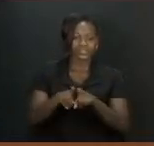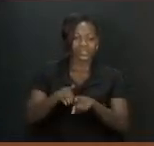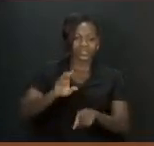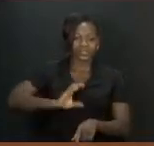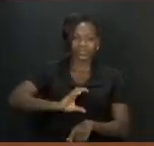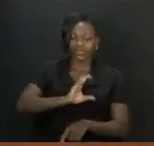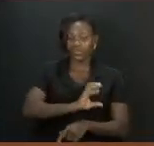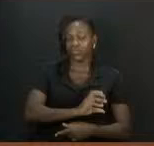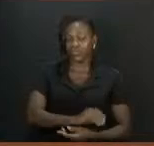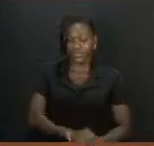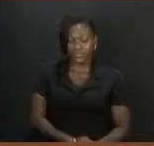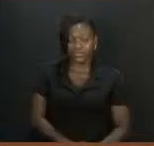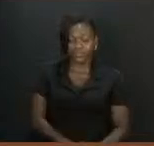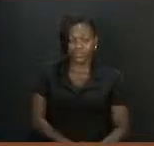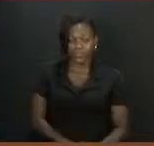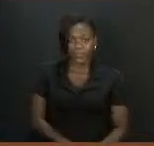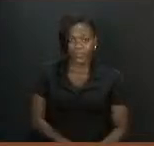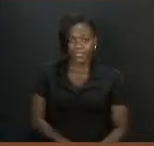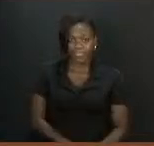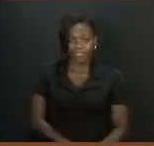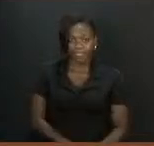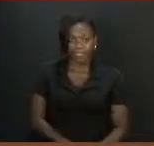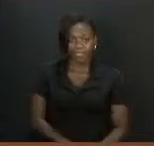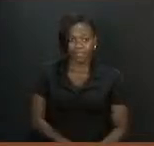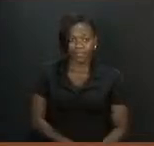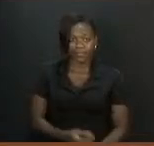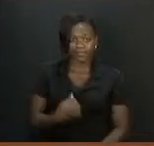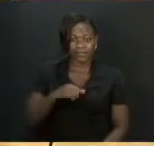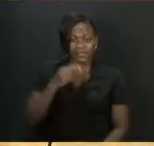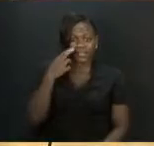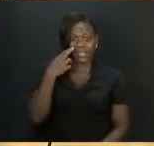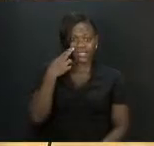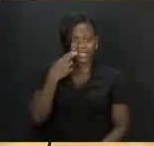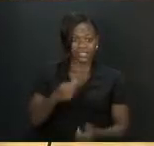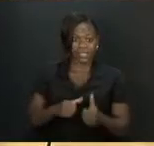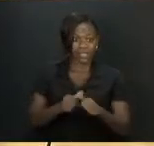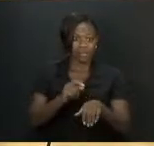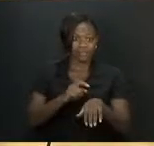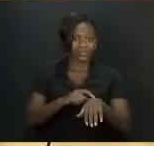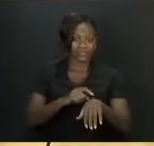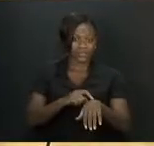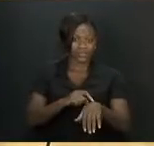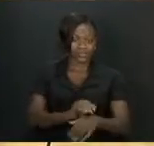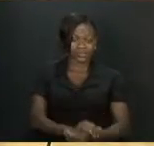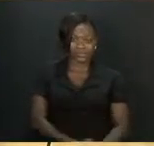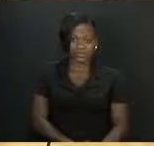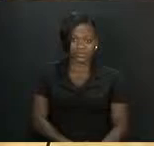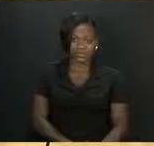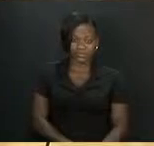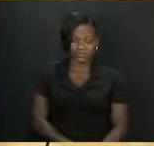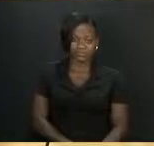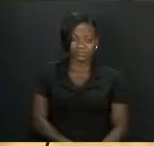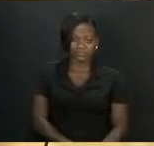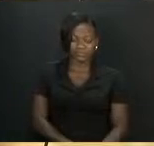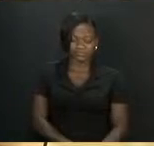Mr. Speaker, I can see most at times, even when statements are made in this